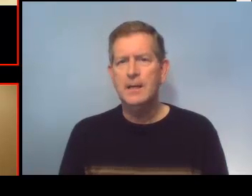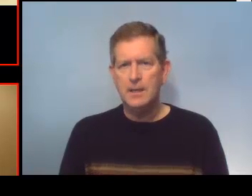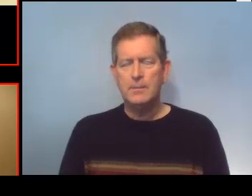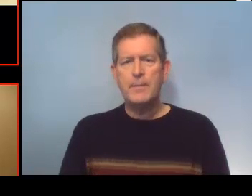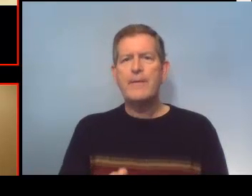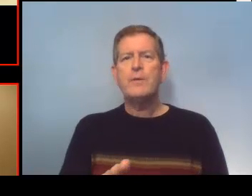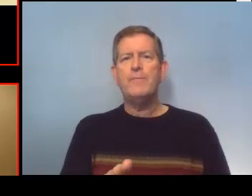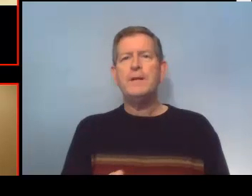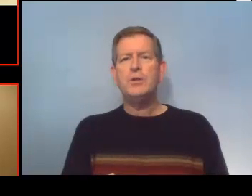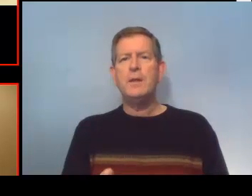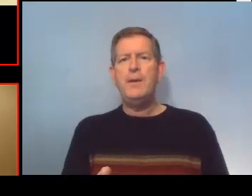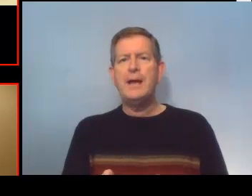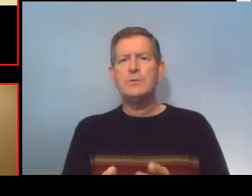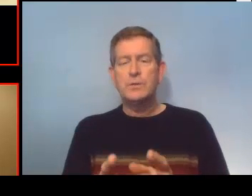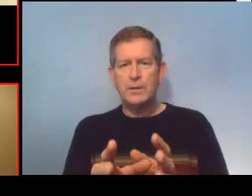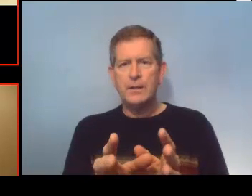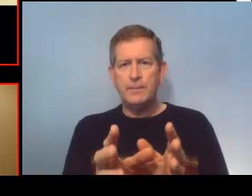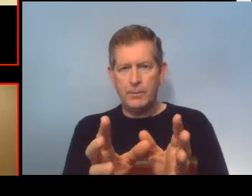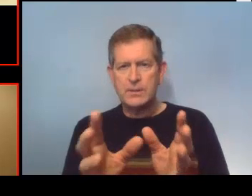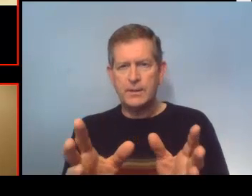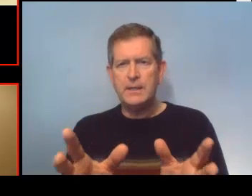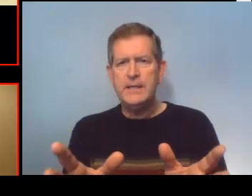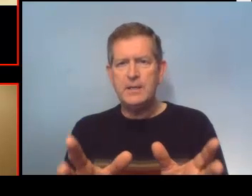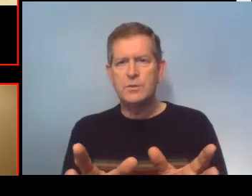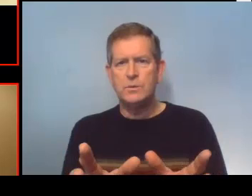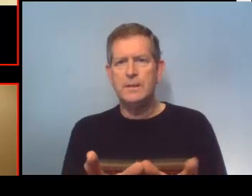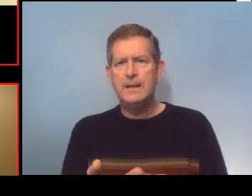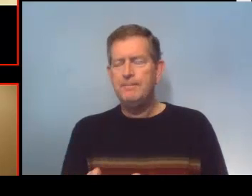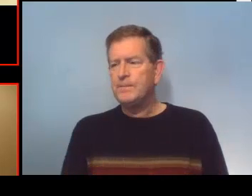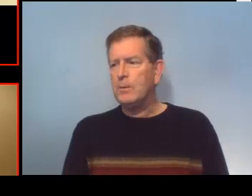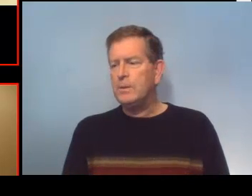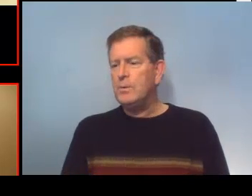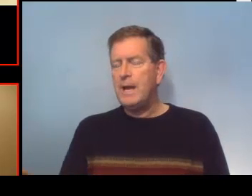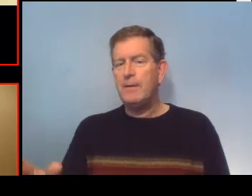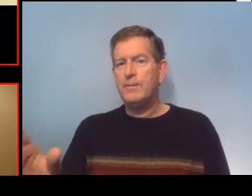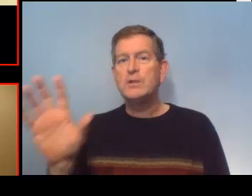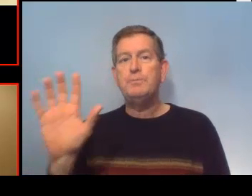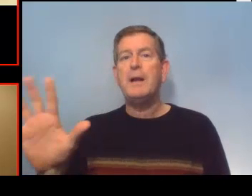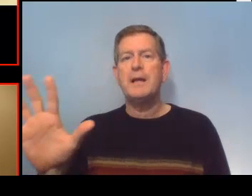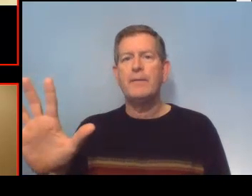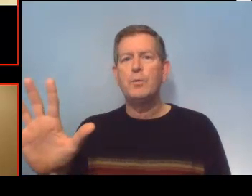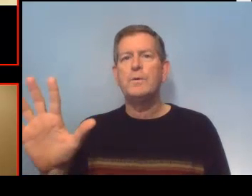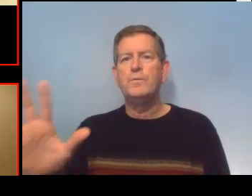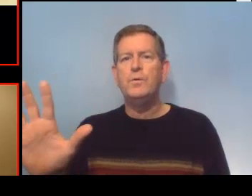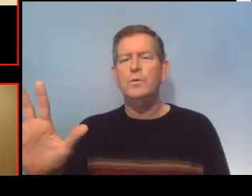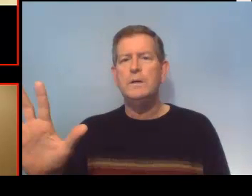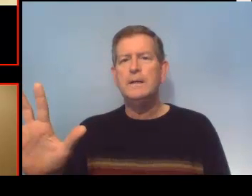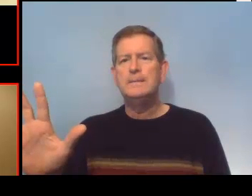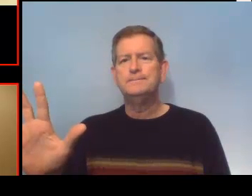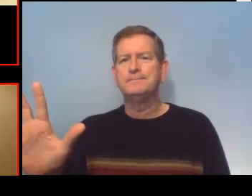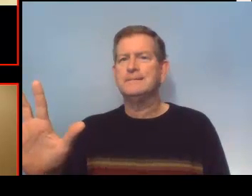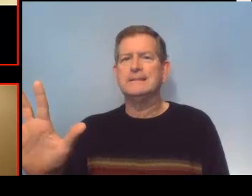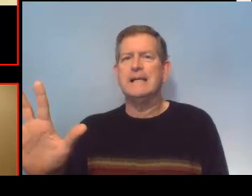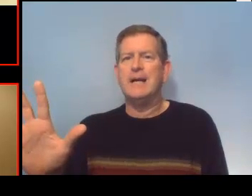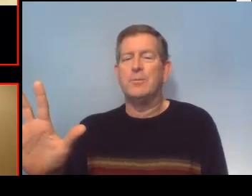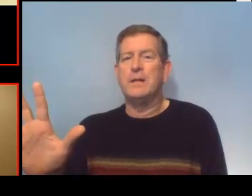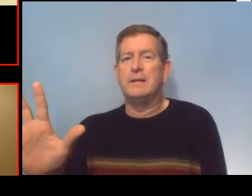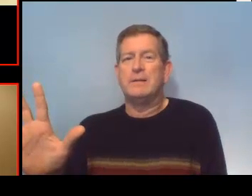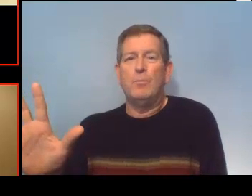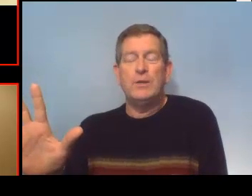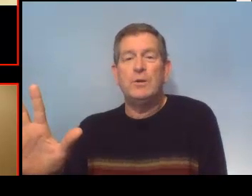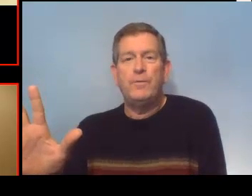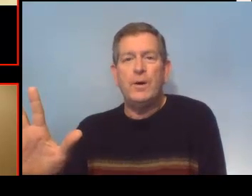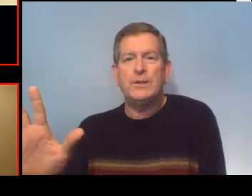business. Remember, I've mentioned in the past what's called a liaison. That when you have the spelling of the word vous, I don't